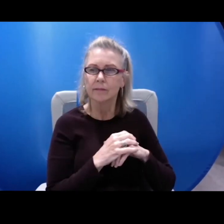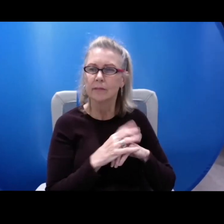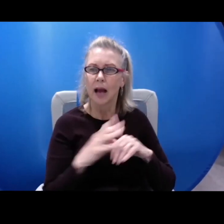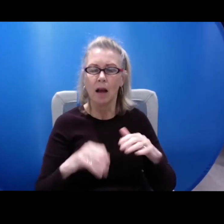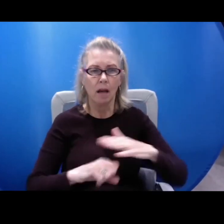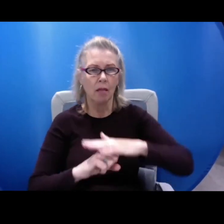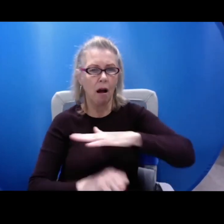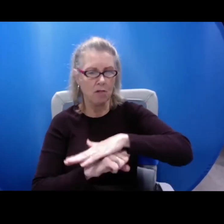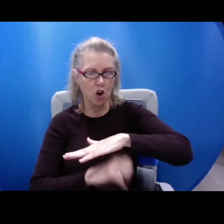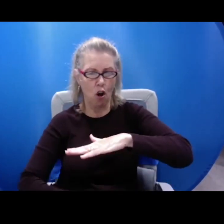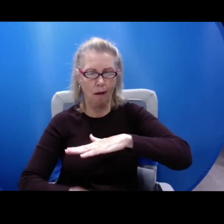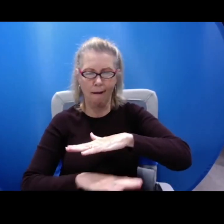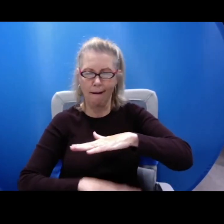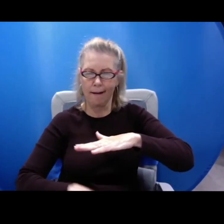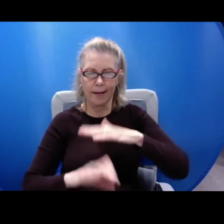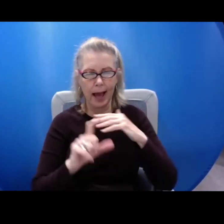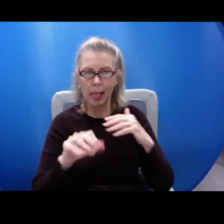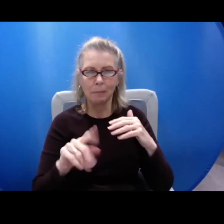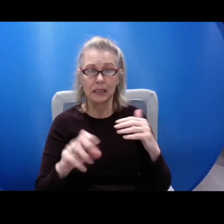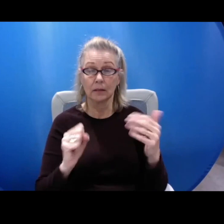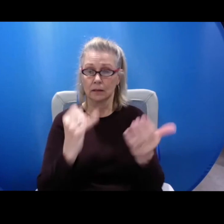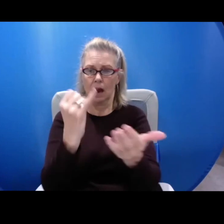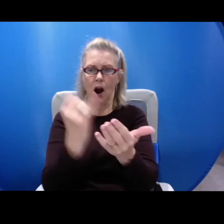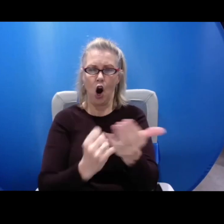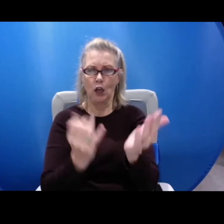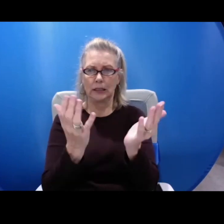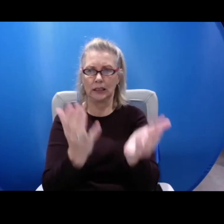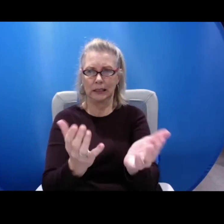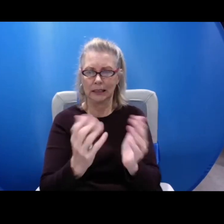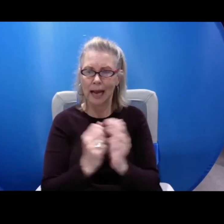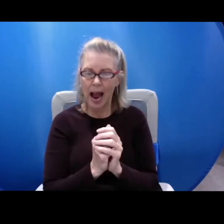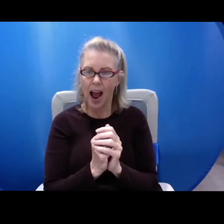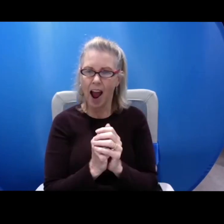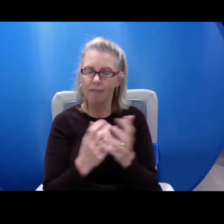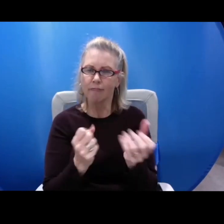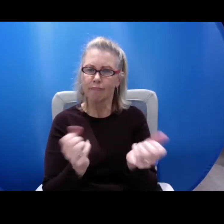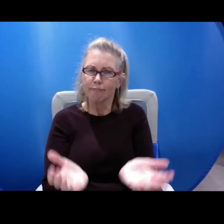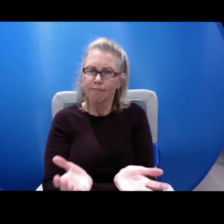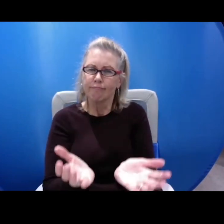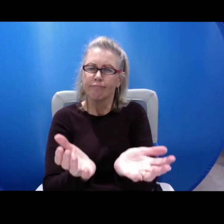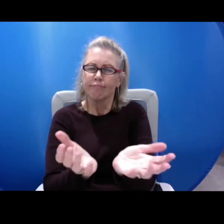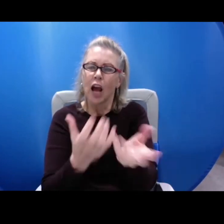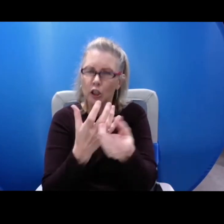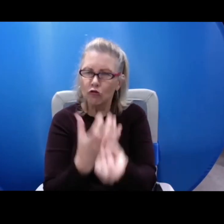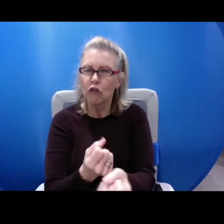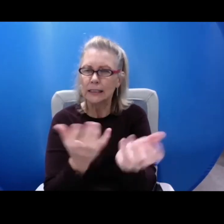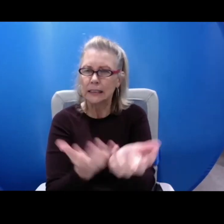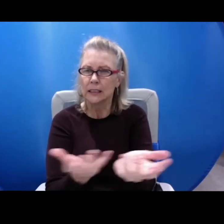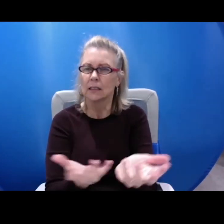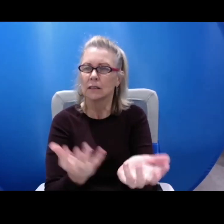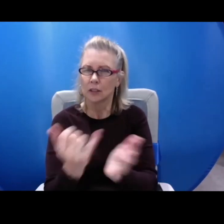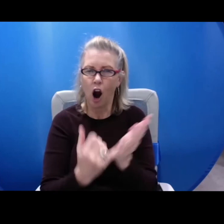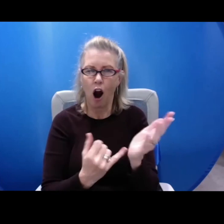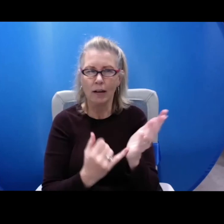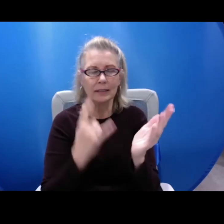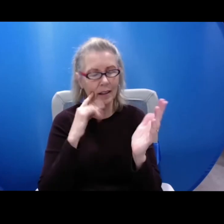underlining element of that is artists, of course, and trusting artists, which I thought was a really great through line